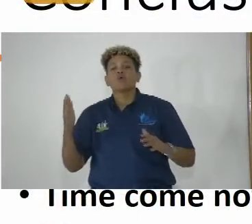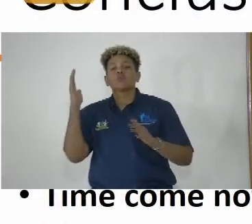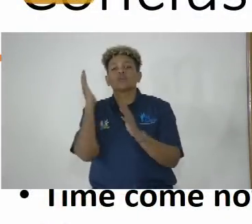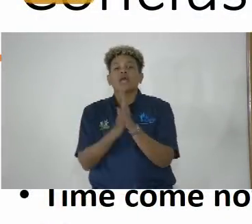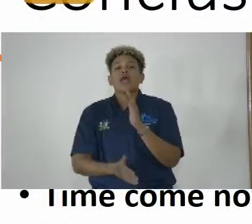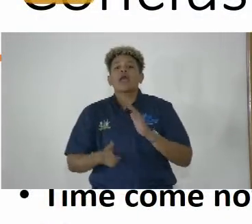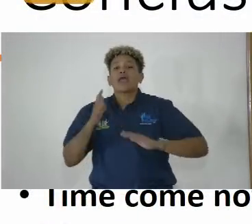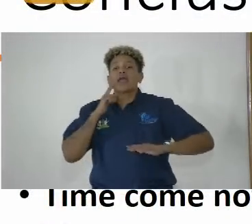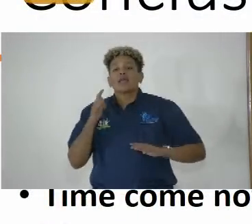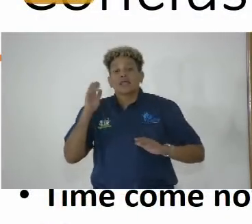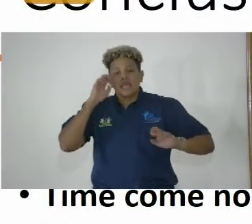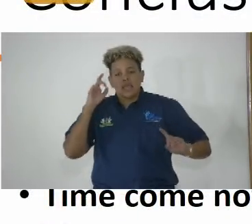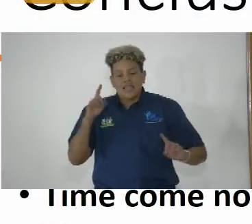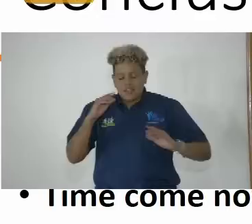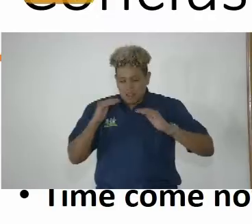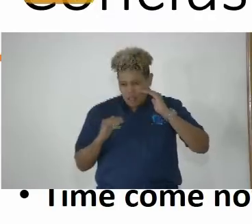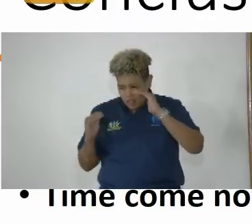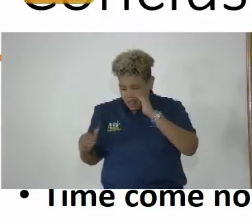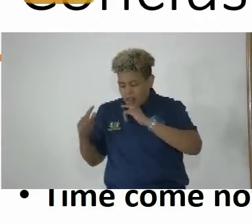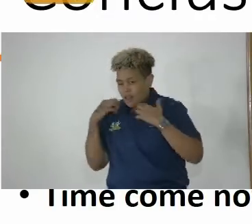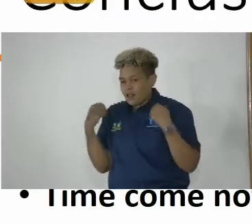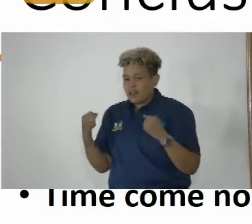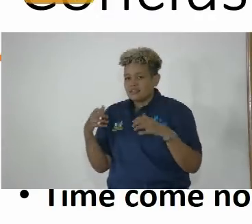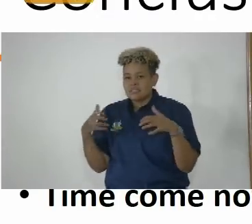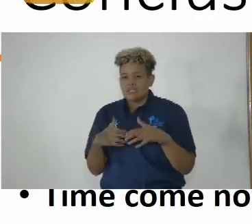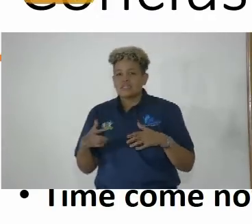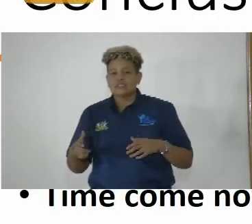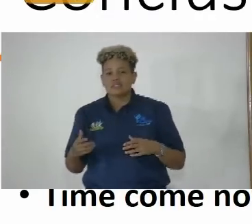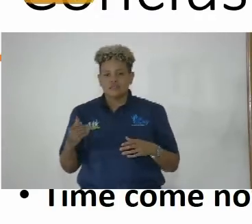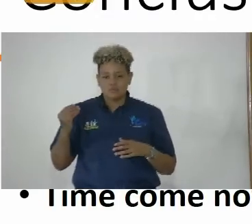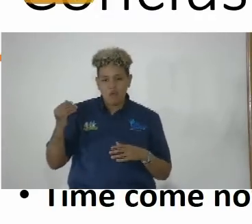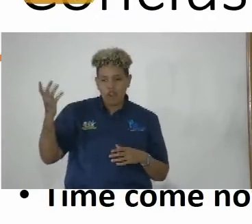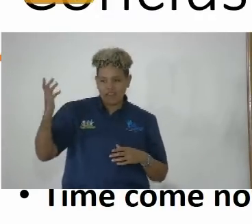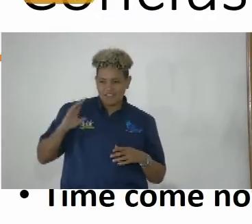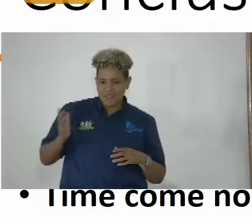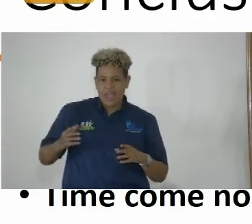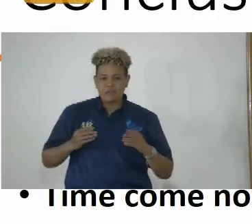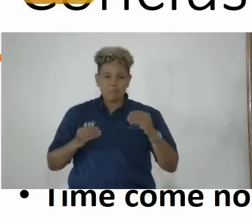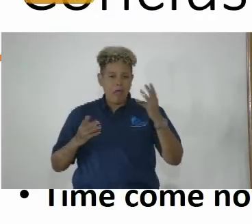Time come now to end apartheid in the education and health sectors.